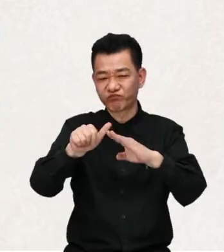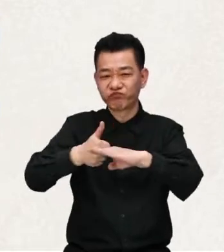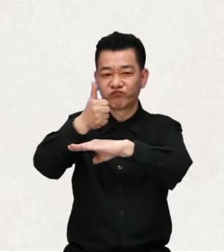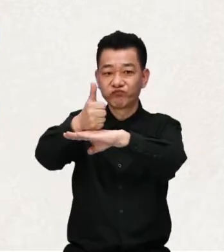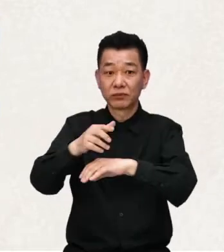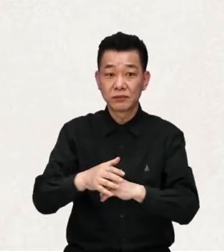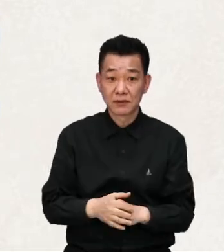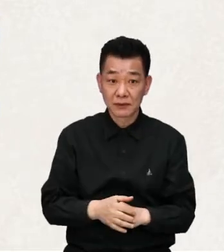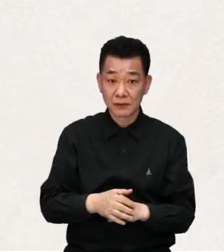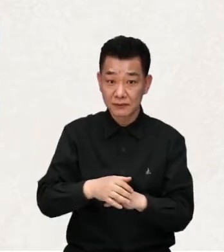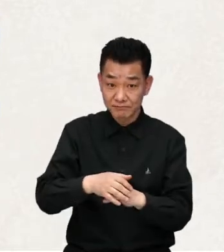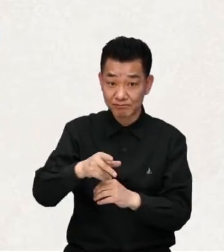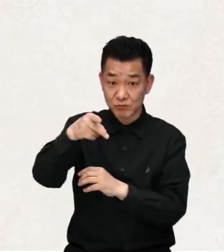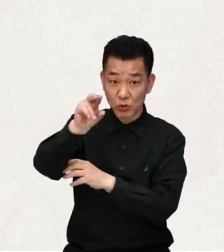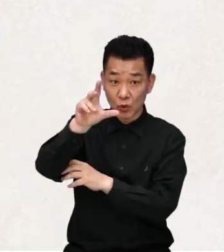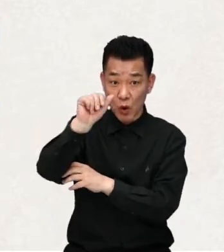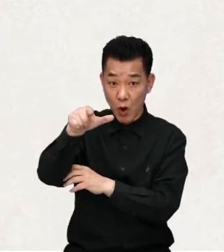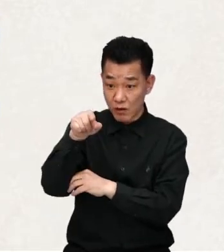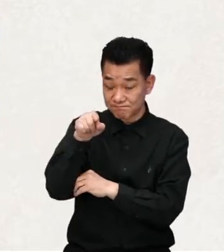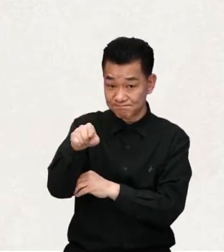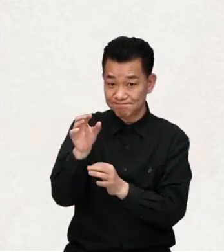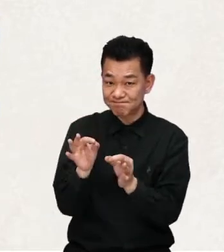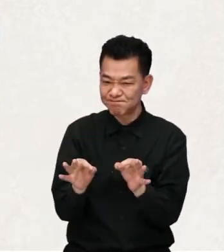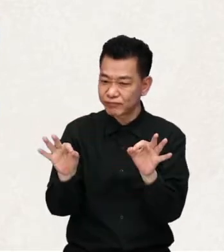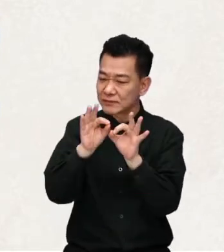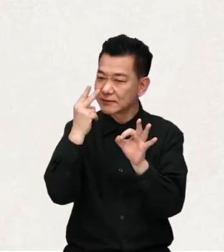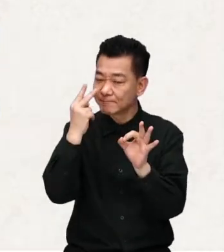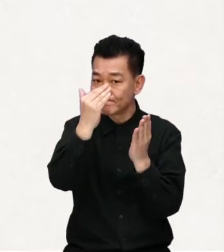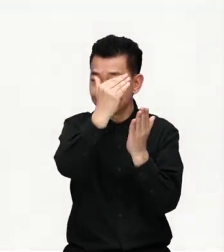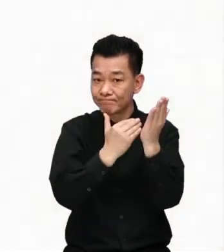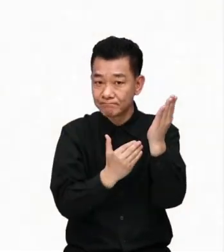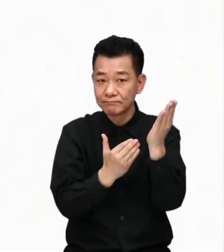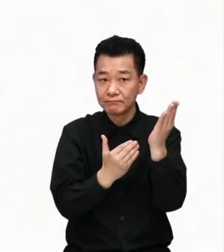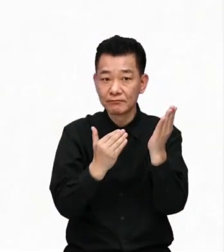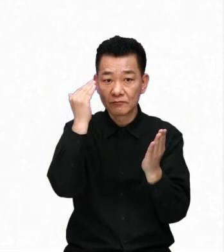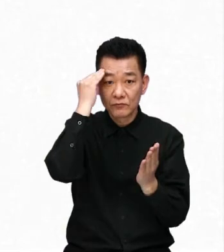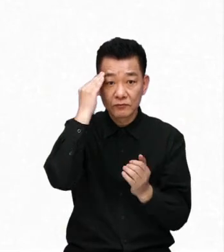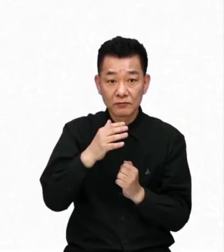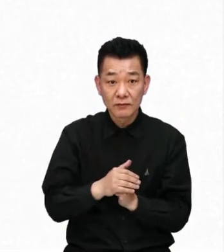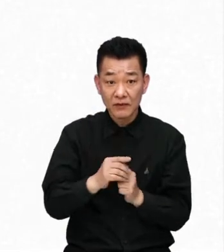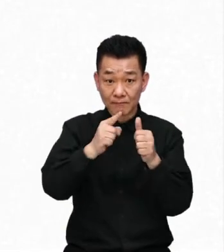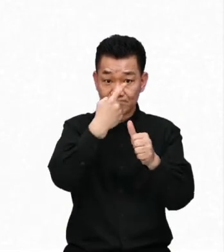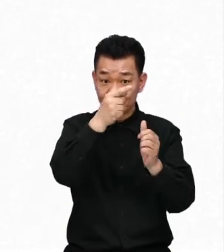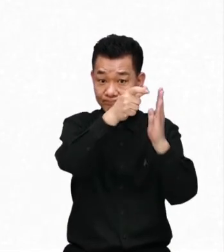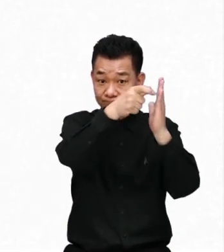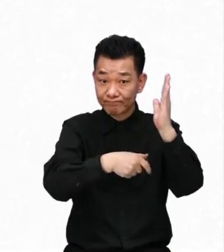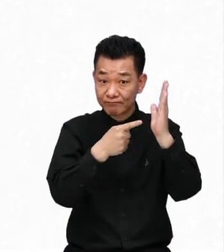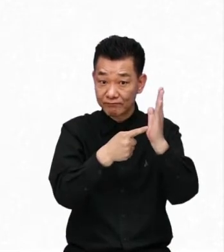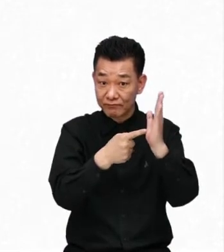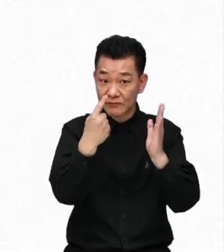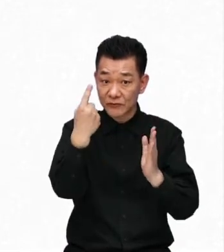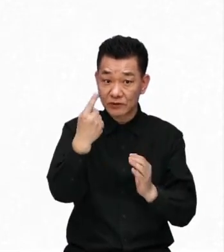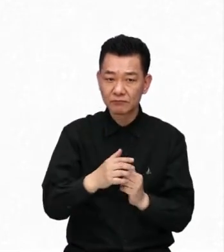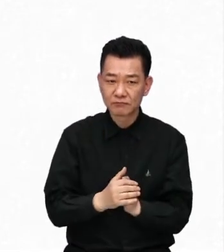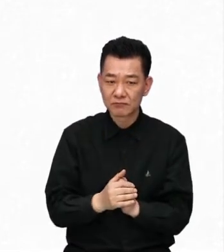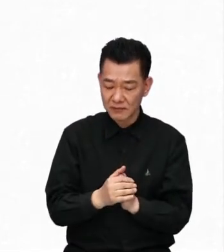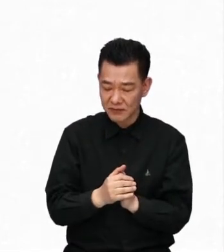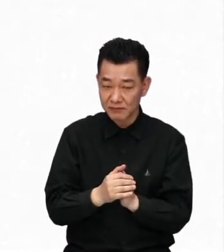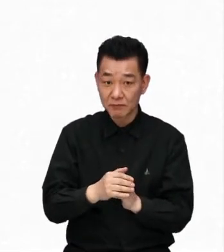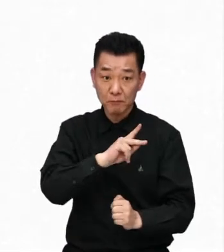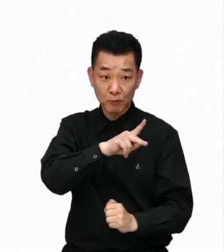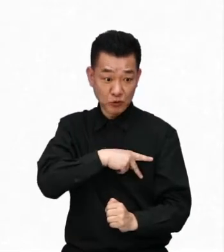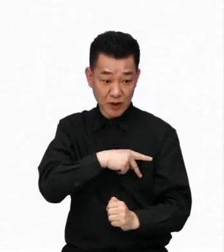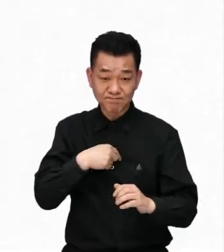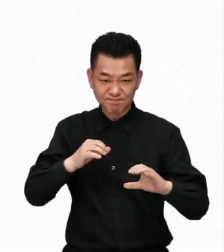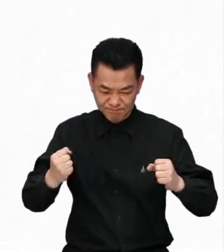articles. Let's find out more about its details now. First of all, in the Article 1, it